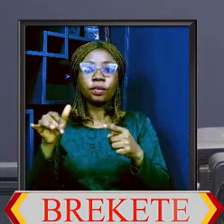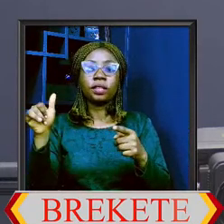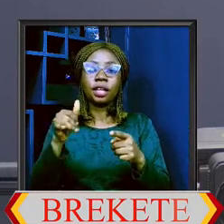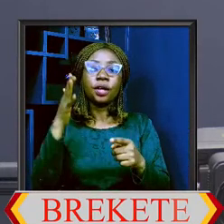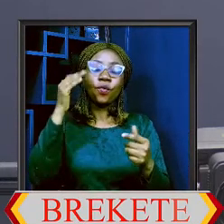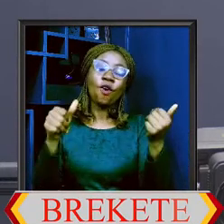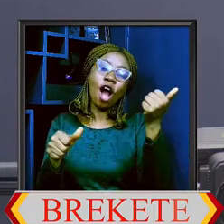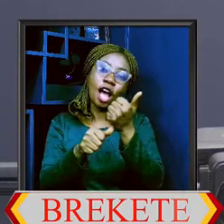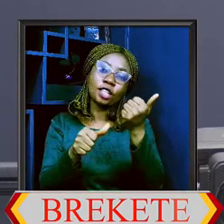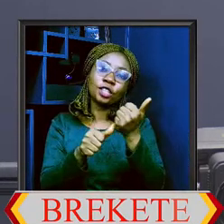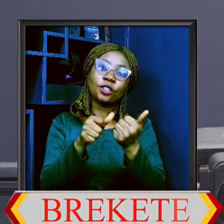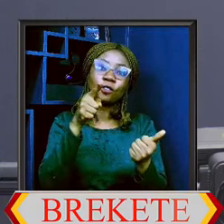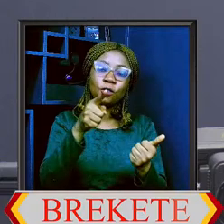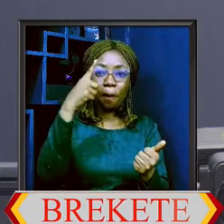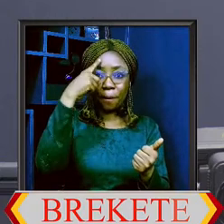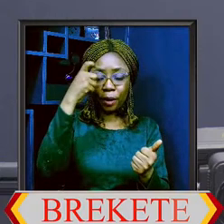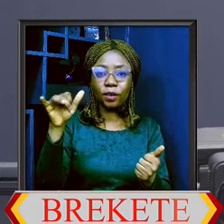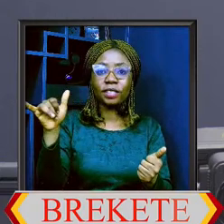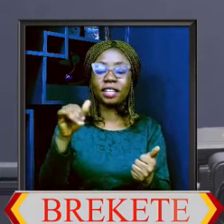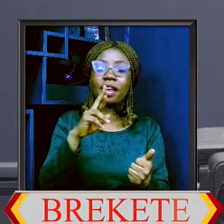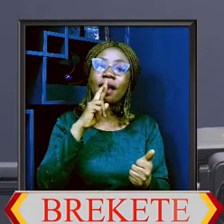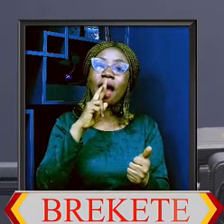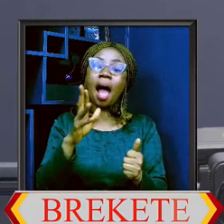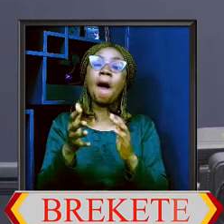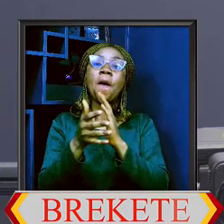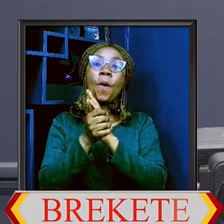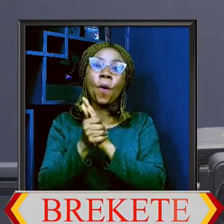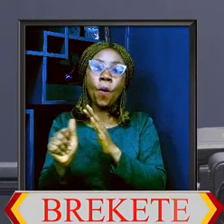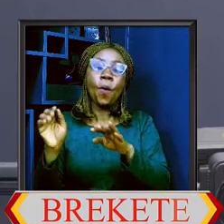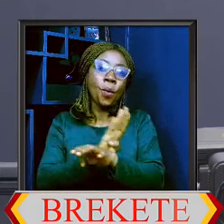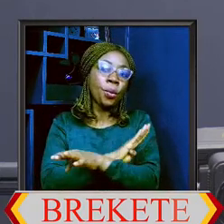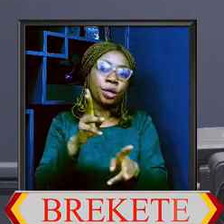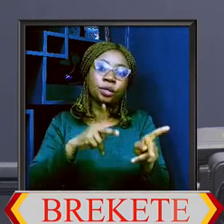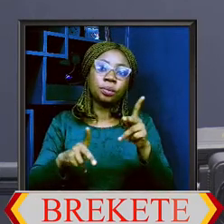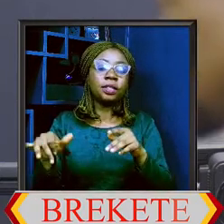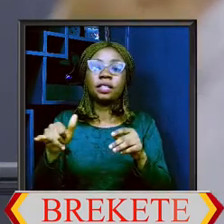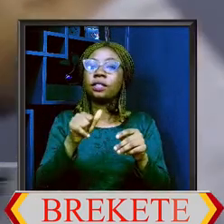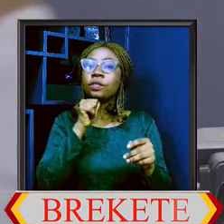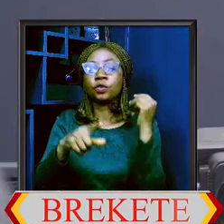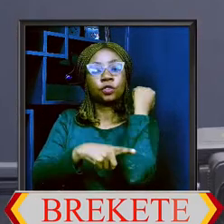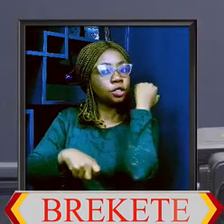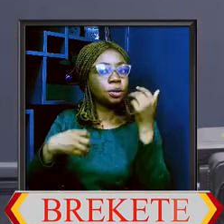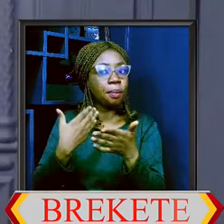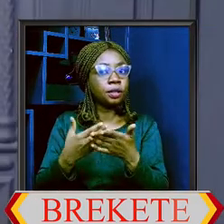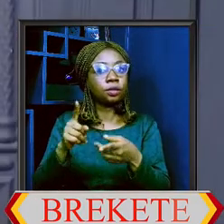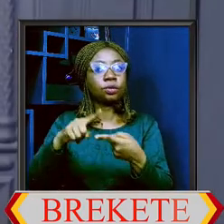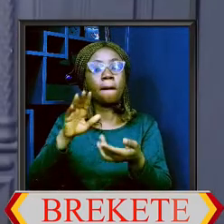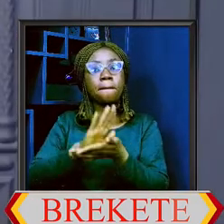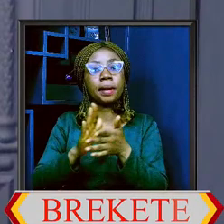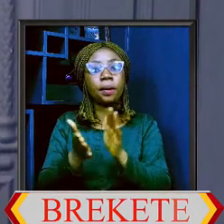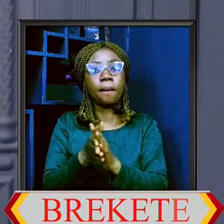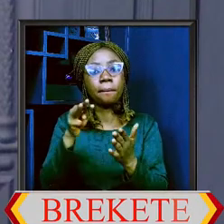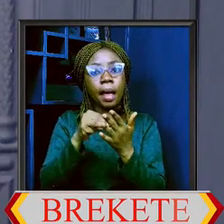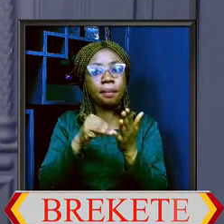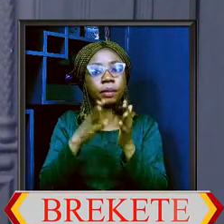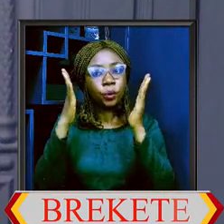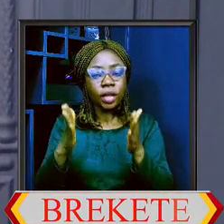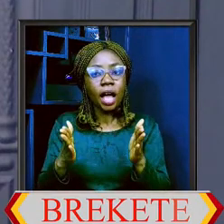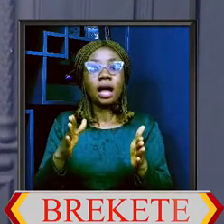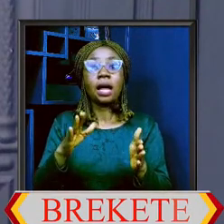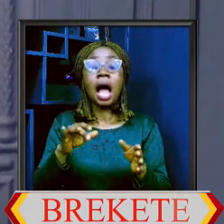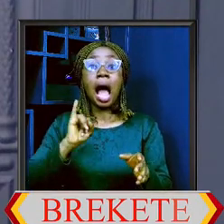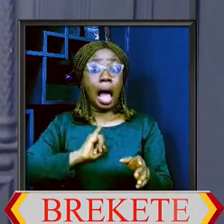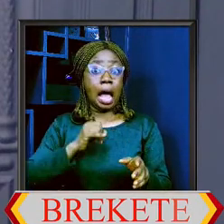to assist you because they are entrepreneurs yes no be people money to become billionair yes sir now another thing I see